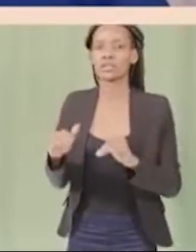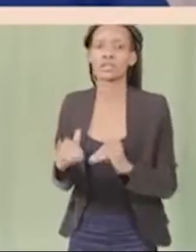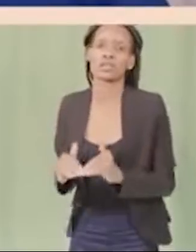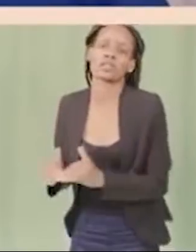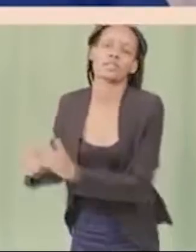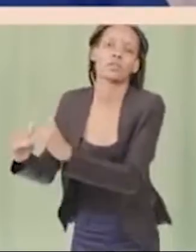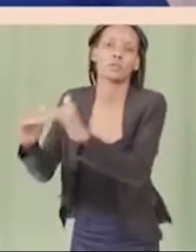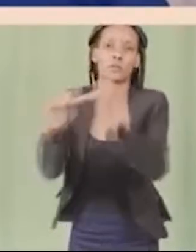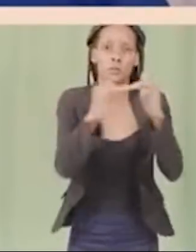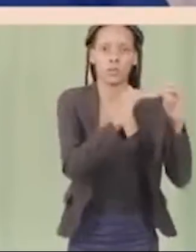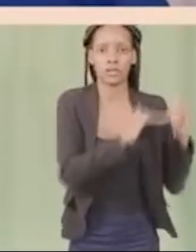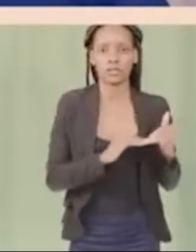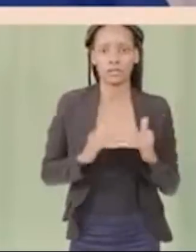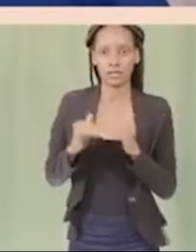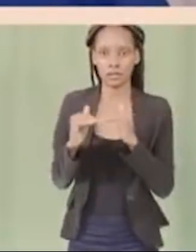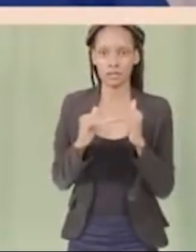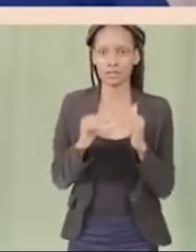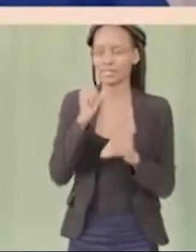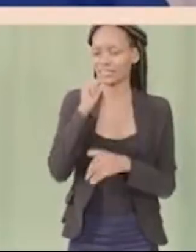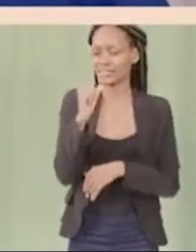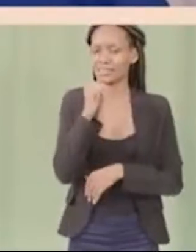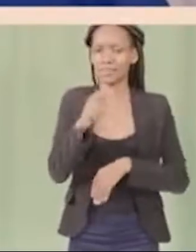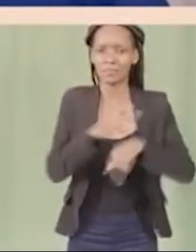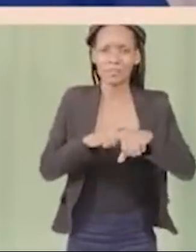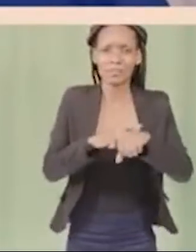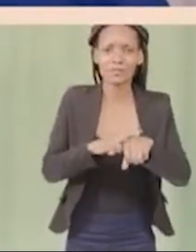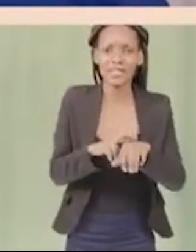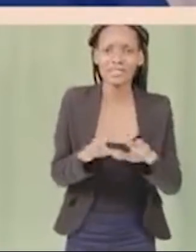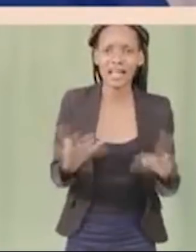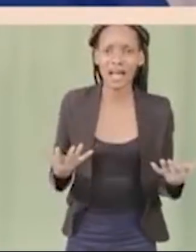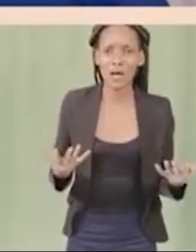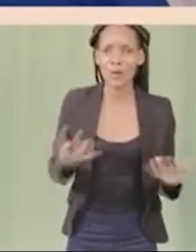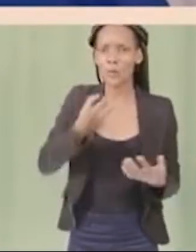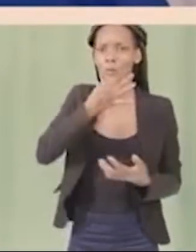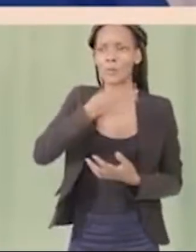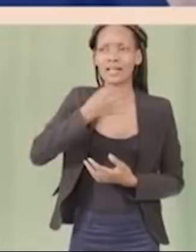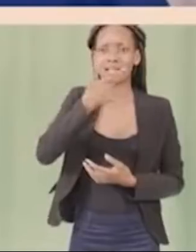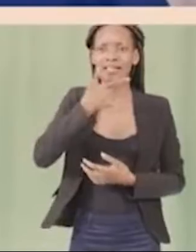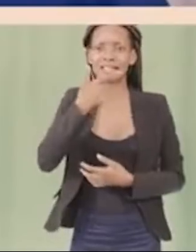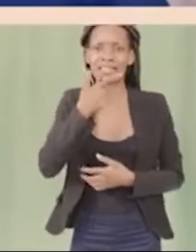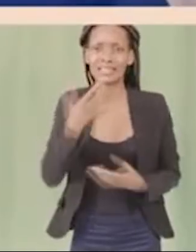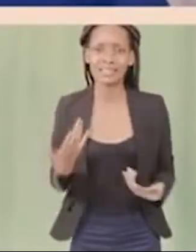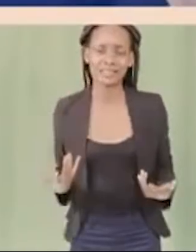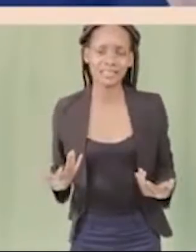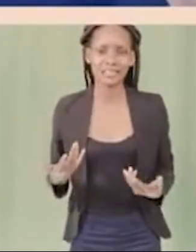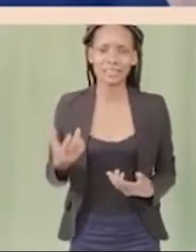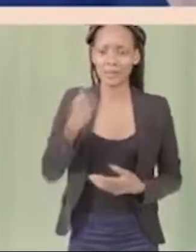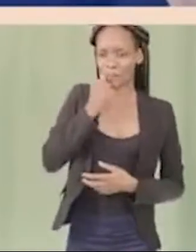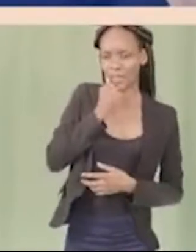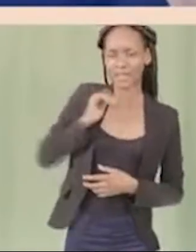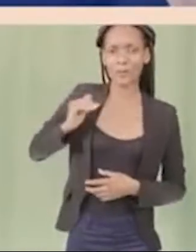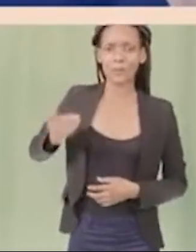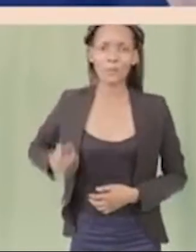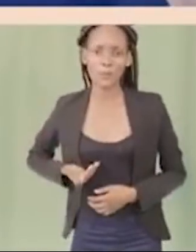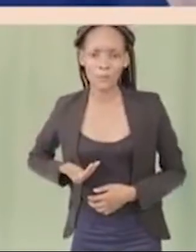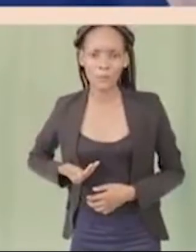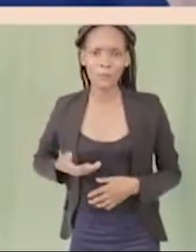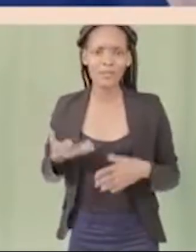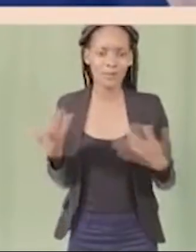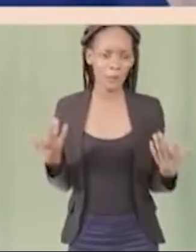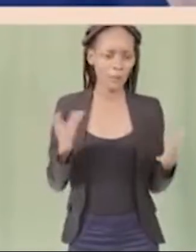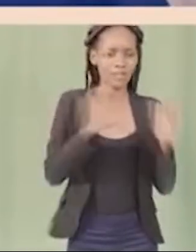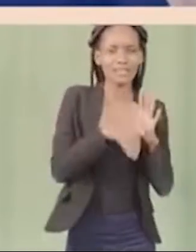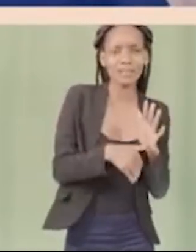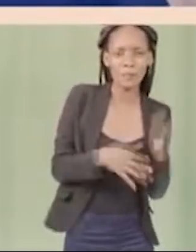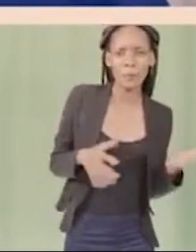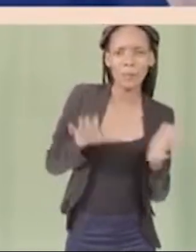regardless of one's race, sex, sexual orientation, or whether one is able-bodied or